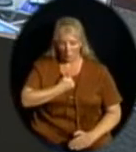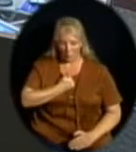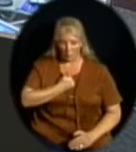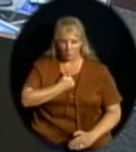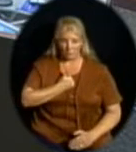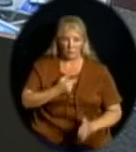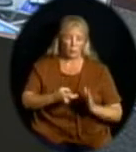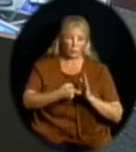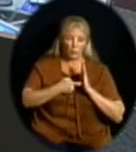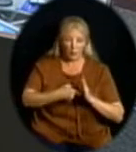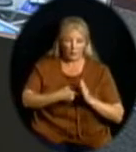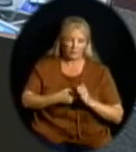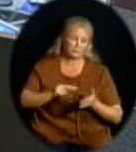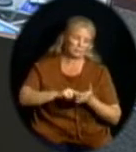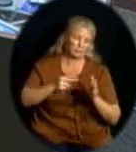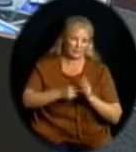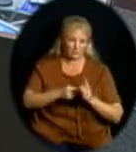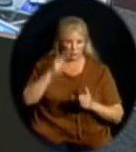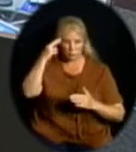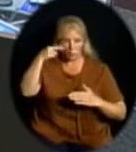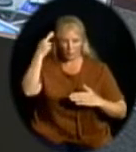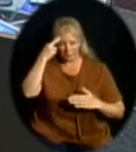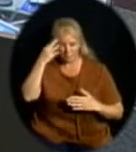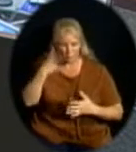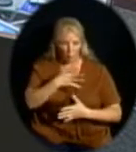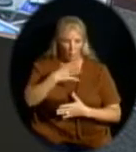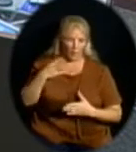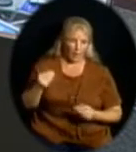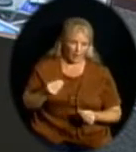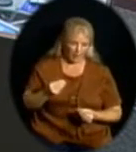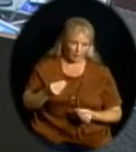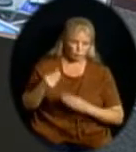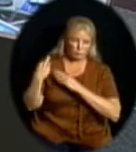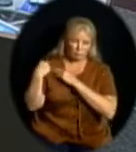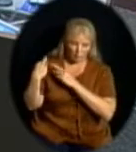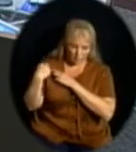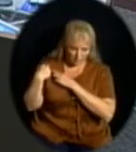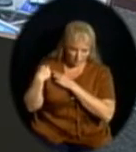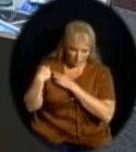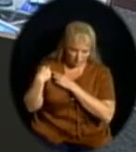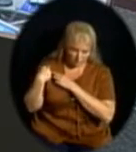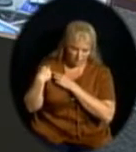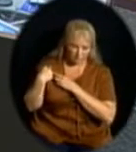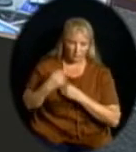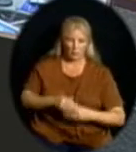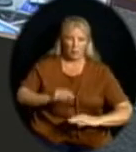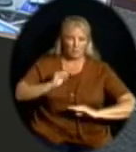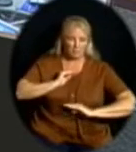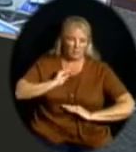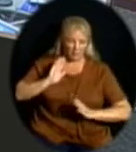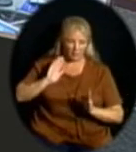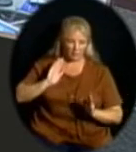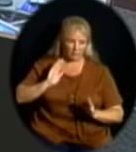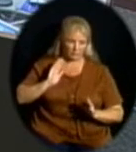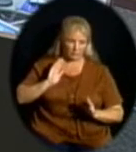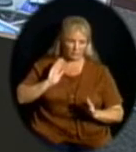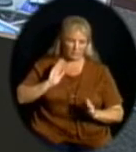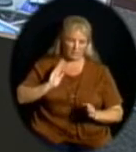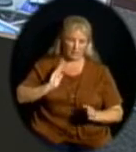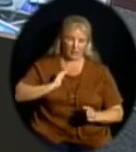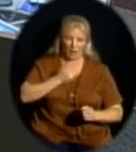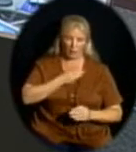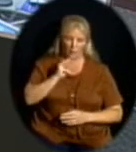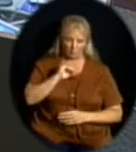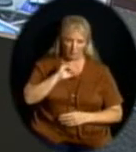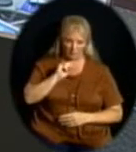taxpayers, our community, what we're trying to do in terms of fulfilling our mission, and I think it's very responsible in terms